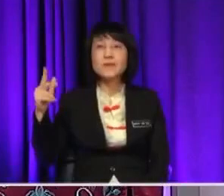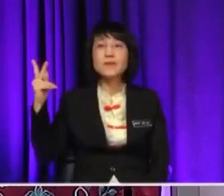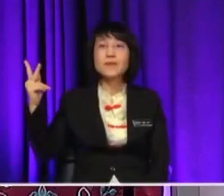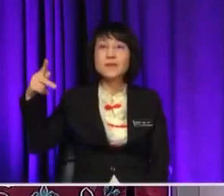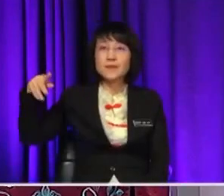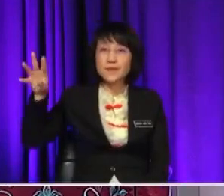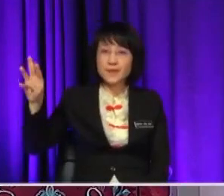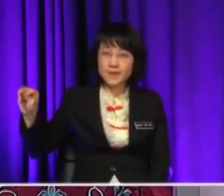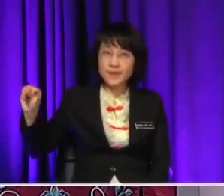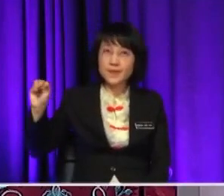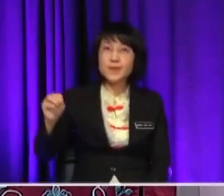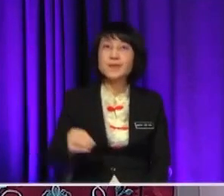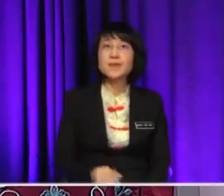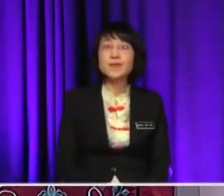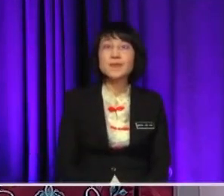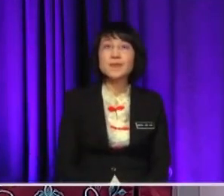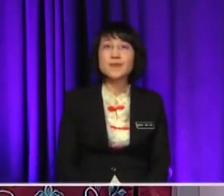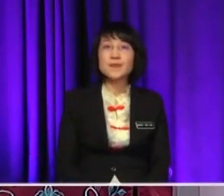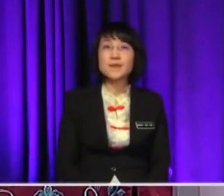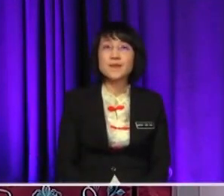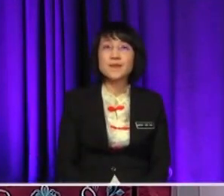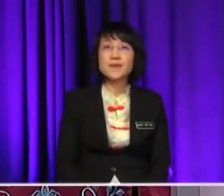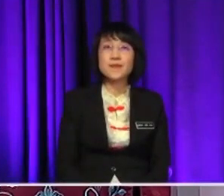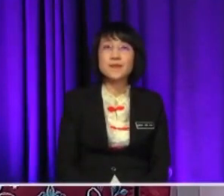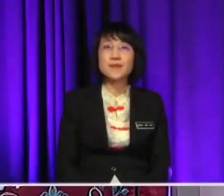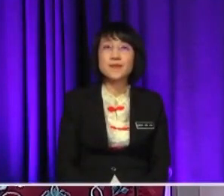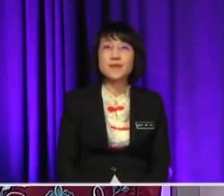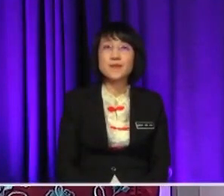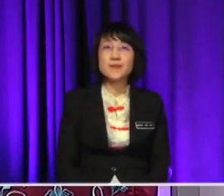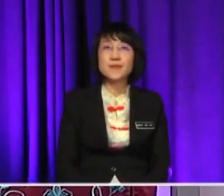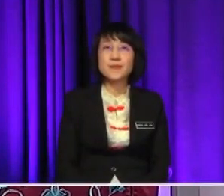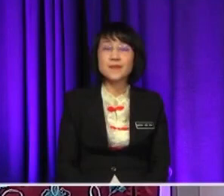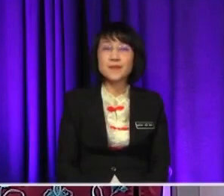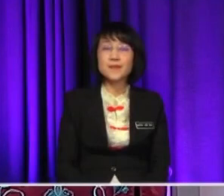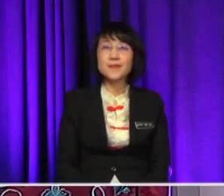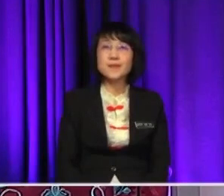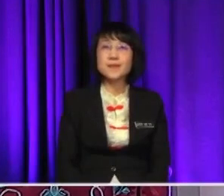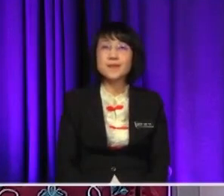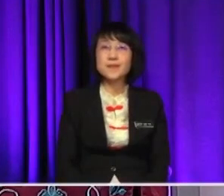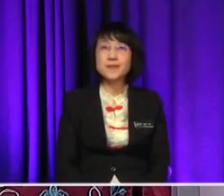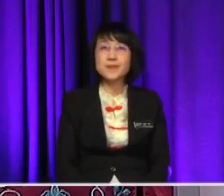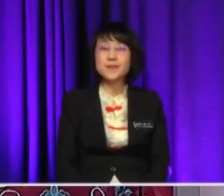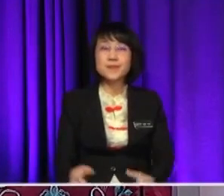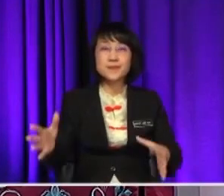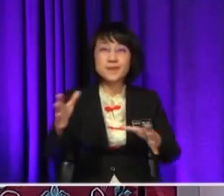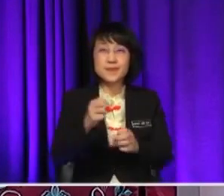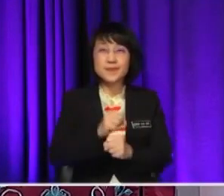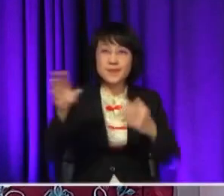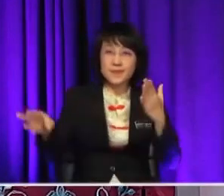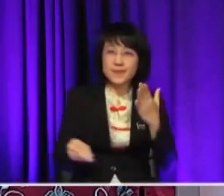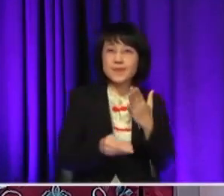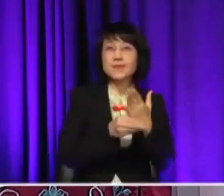KPM, right? Don't just put Delima, you'll just get some fruits. Okay. So look at Delima KPM and get